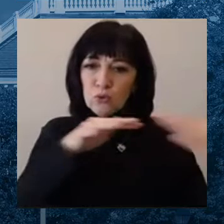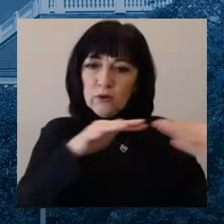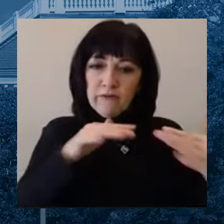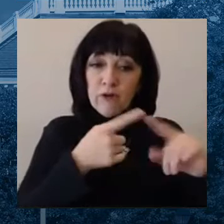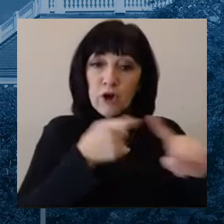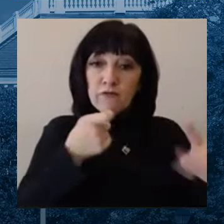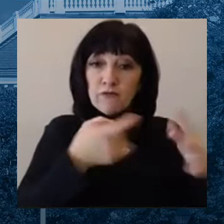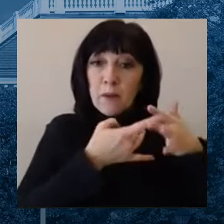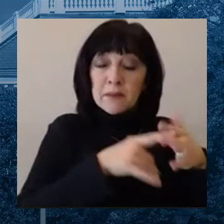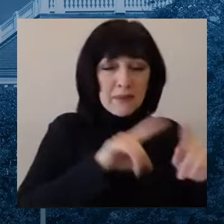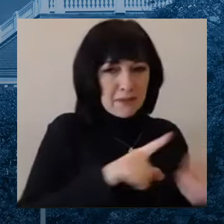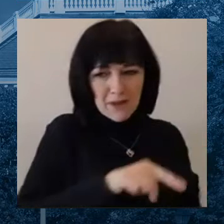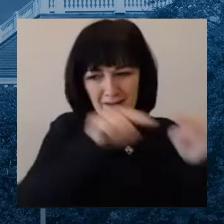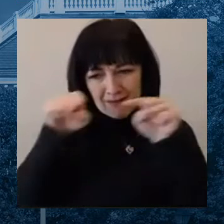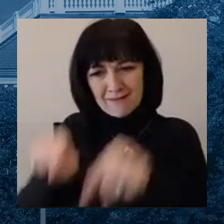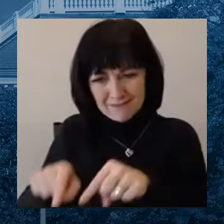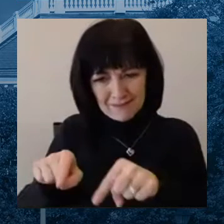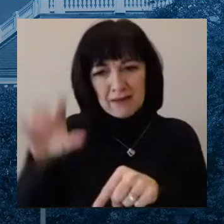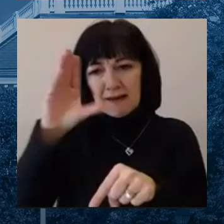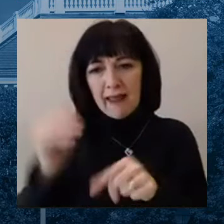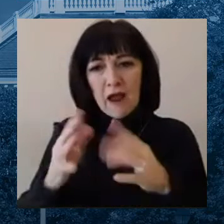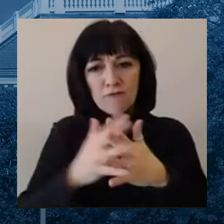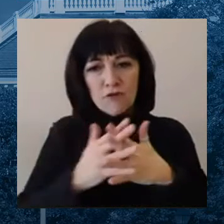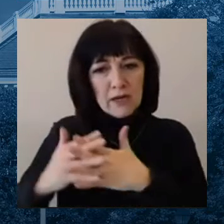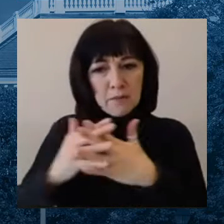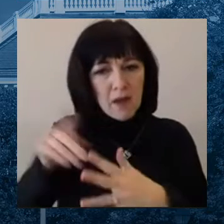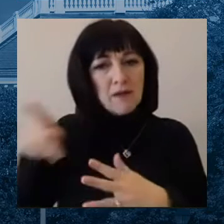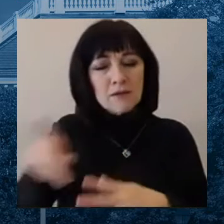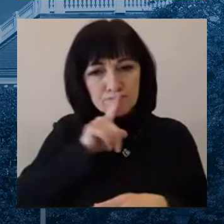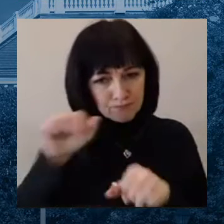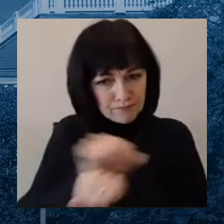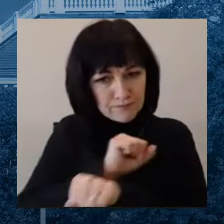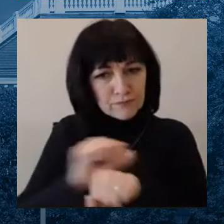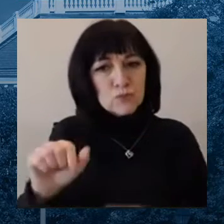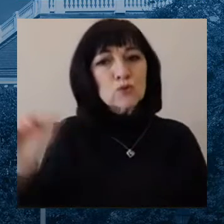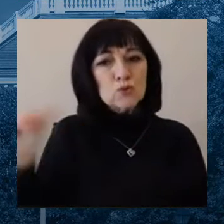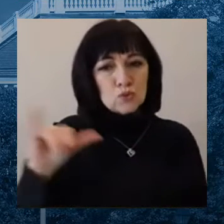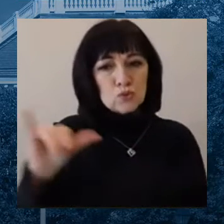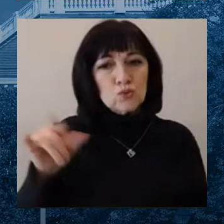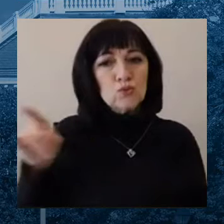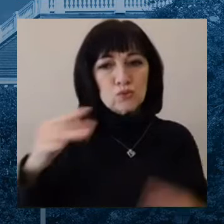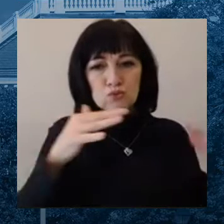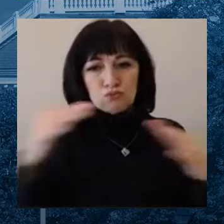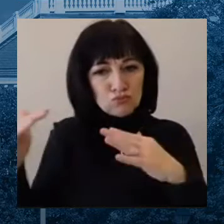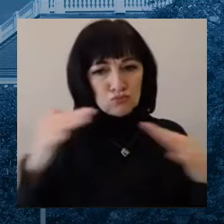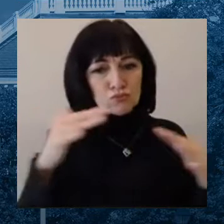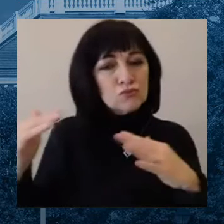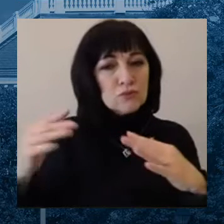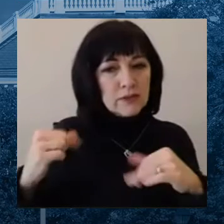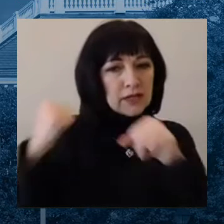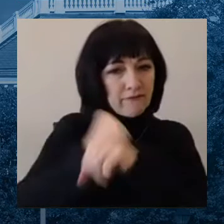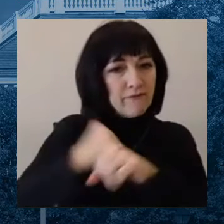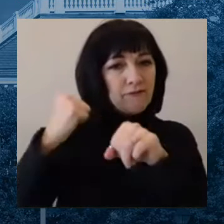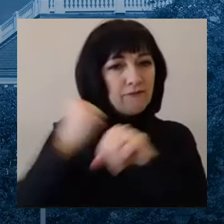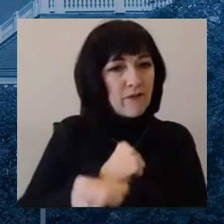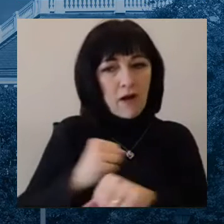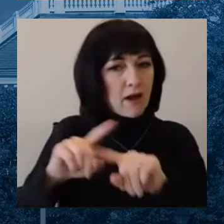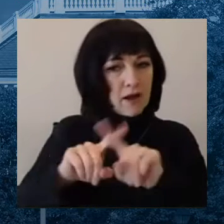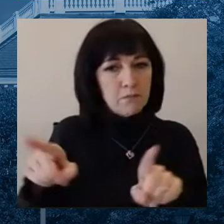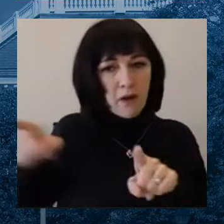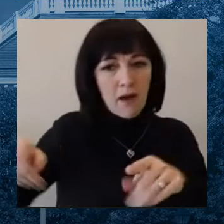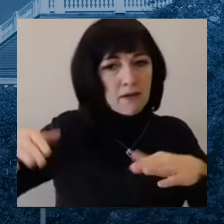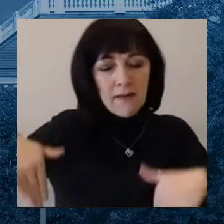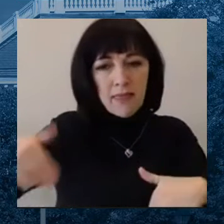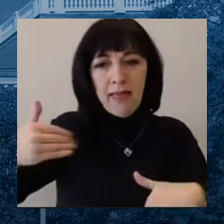the Revolution and every world war in between without those same rights